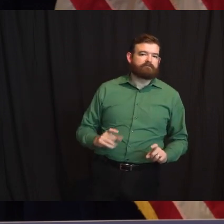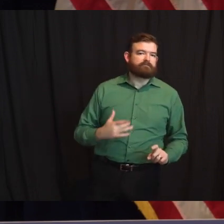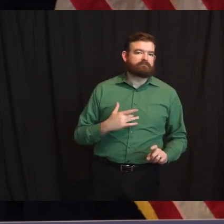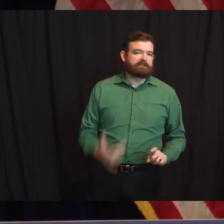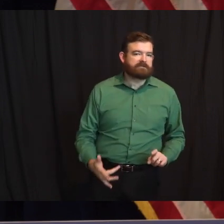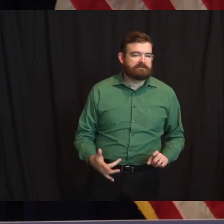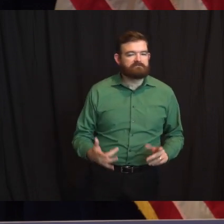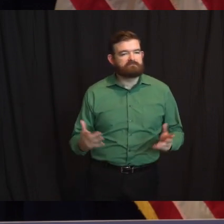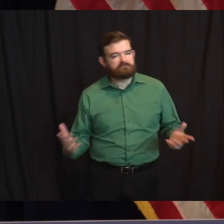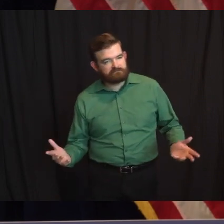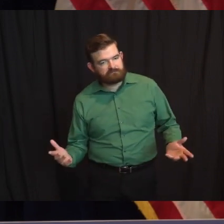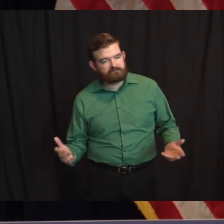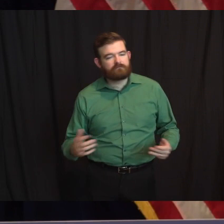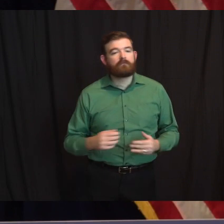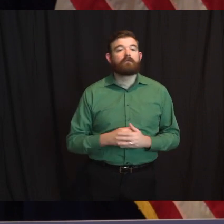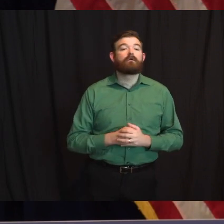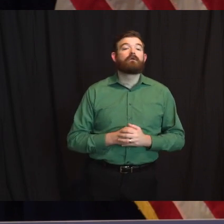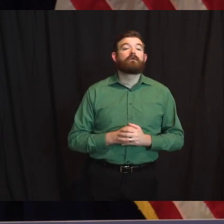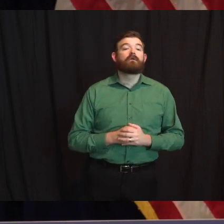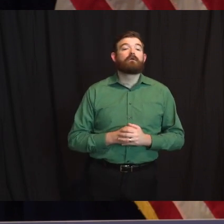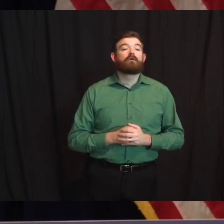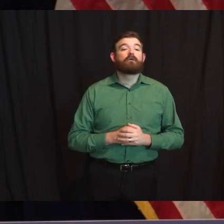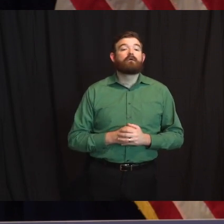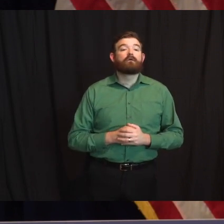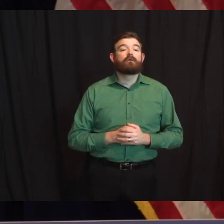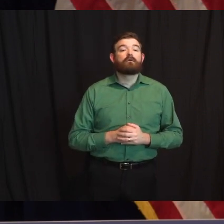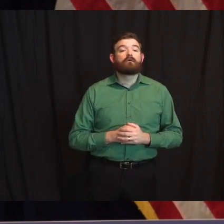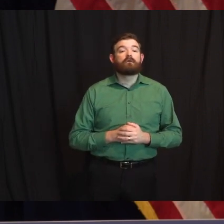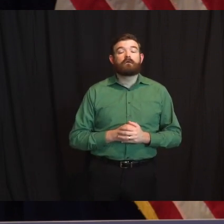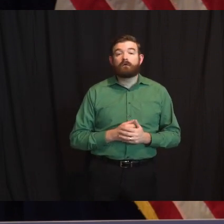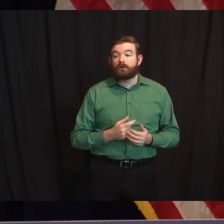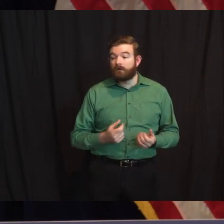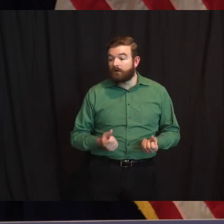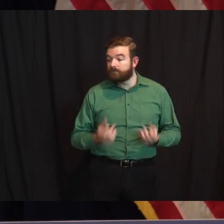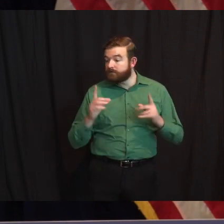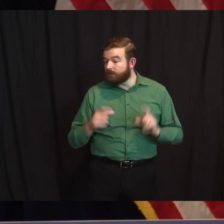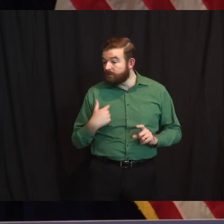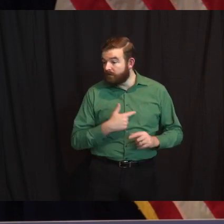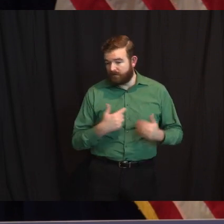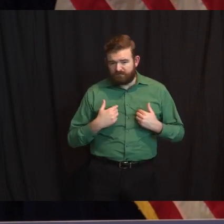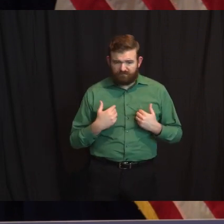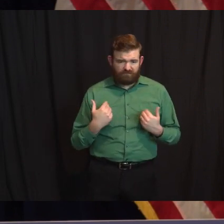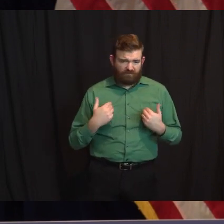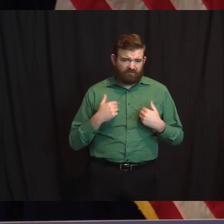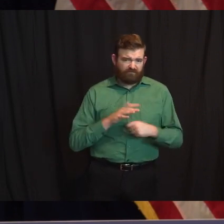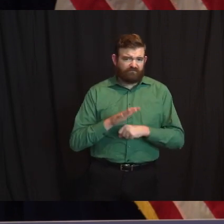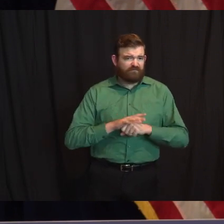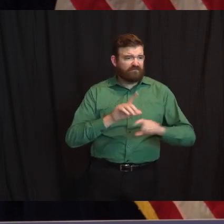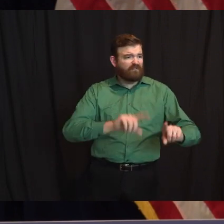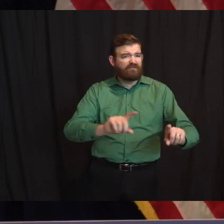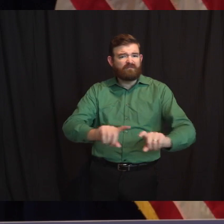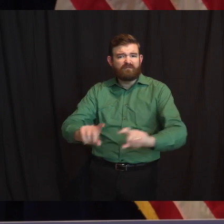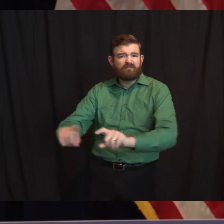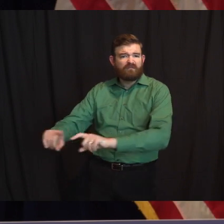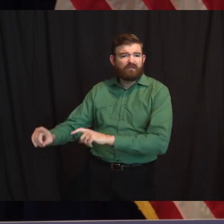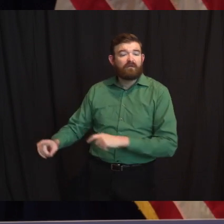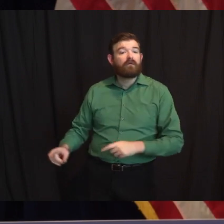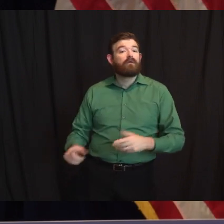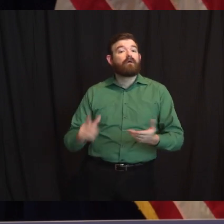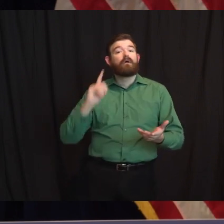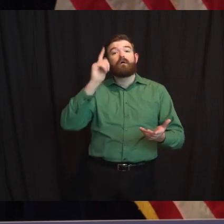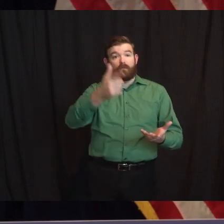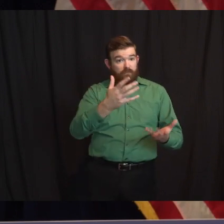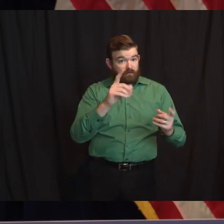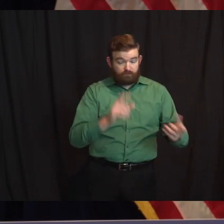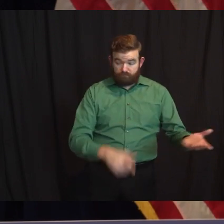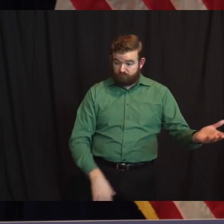importantly, to allow folks the confidence that they can come back and get engaged in society as we open it up. You want